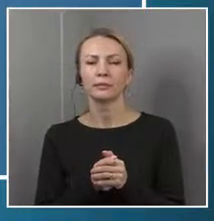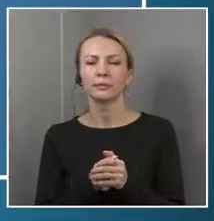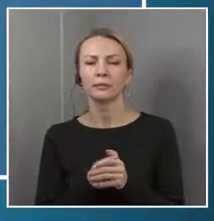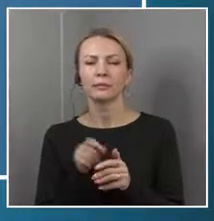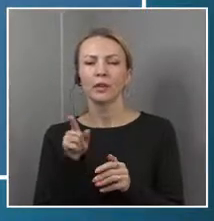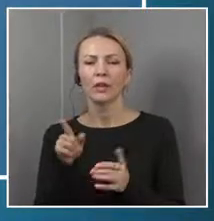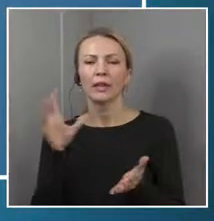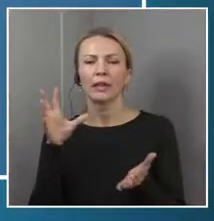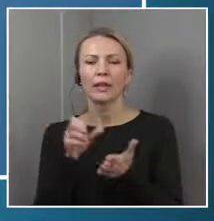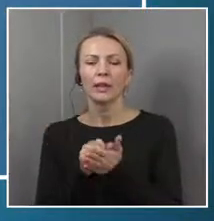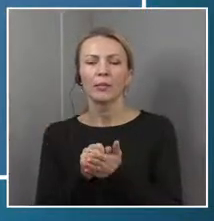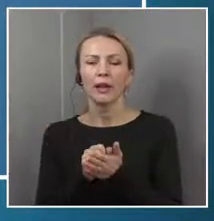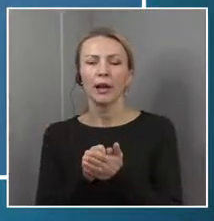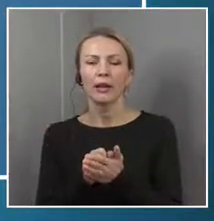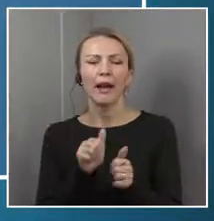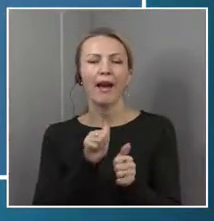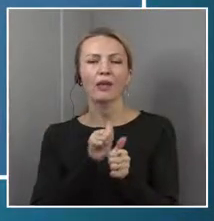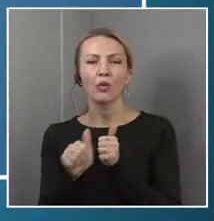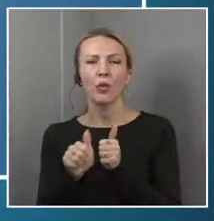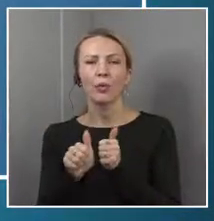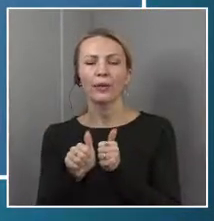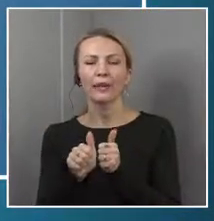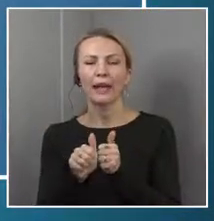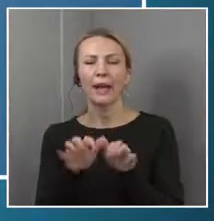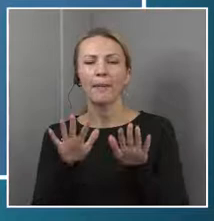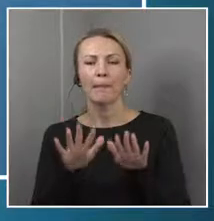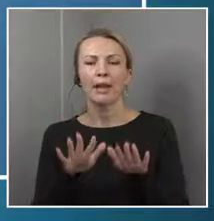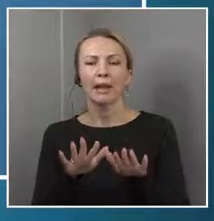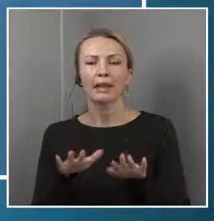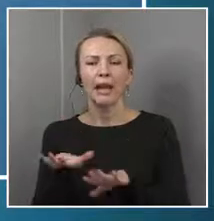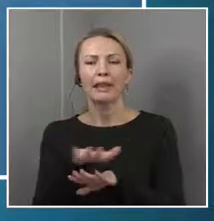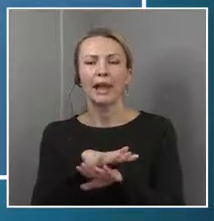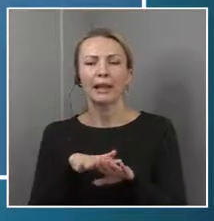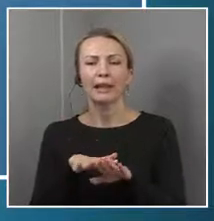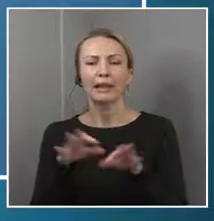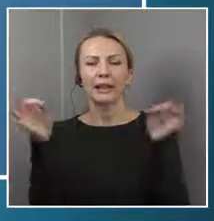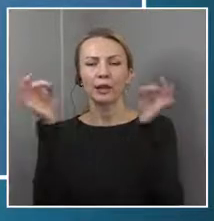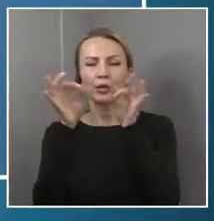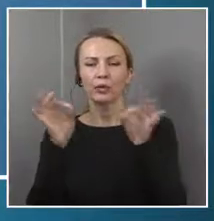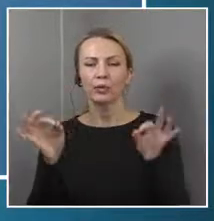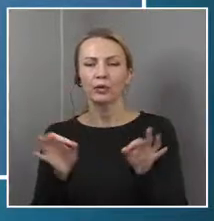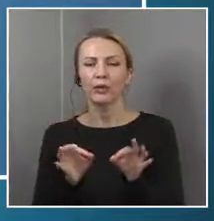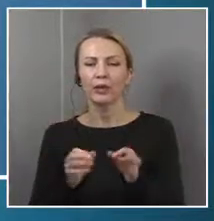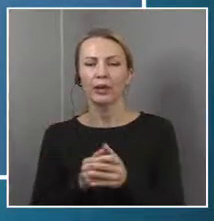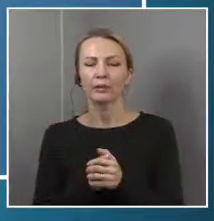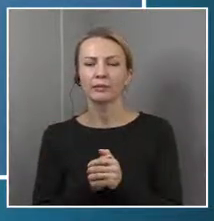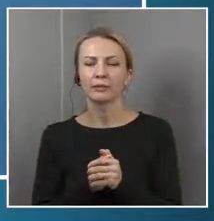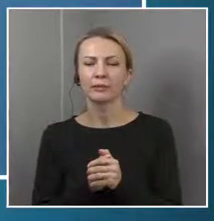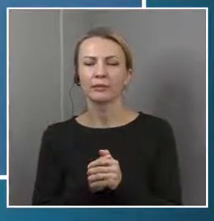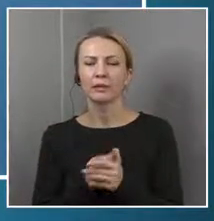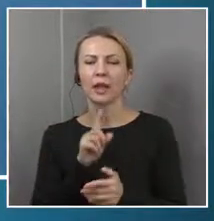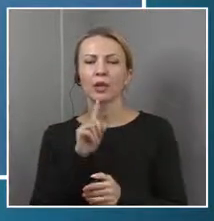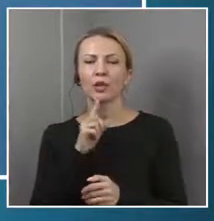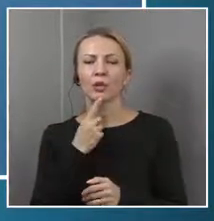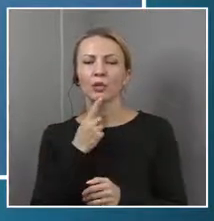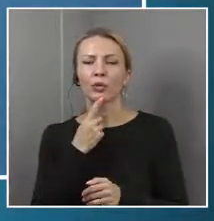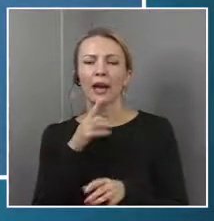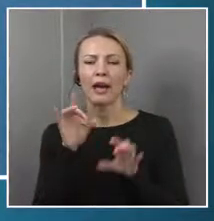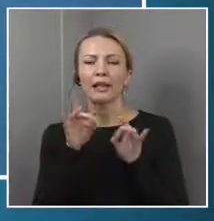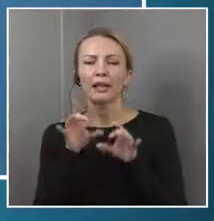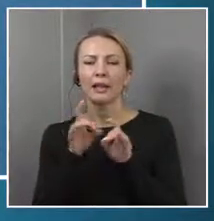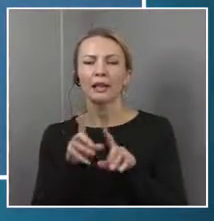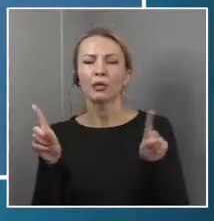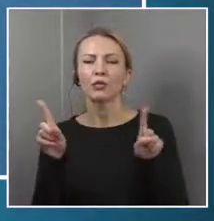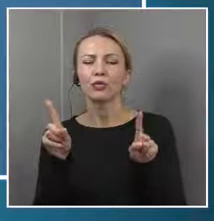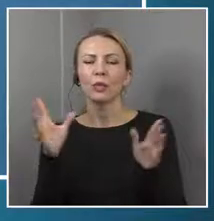market. It's even very difficult to describe myself or what I do. So I would